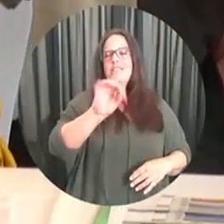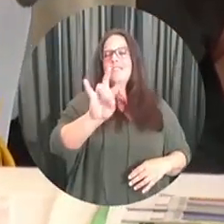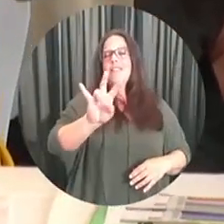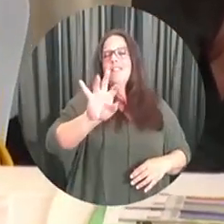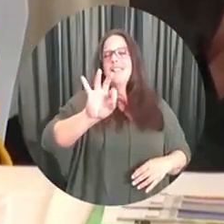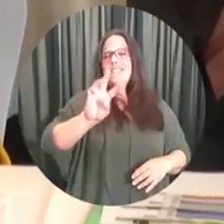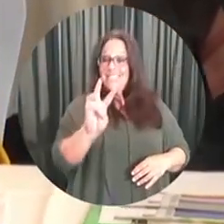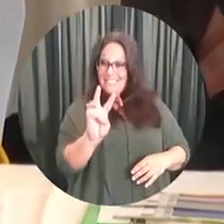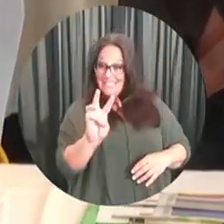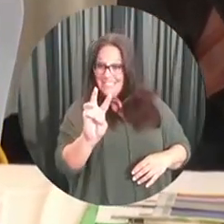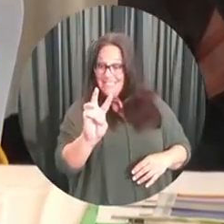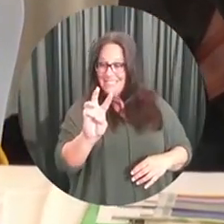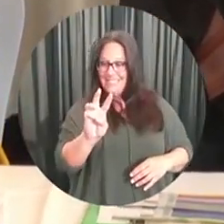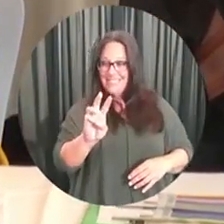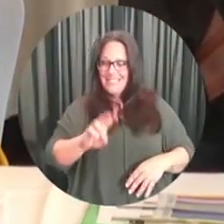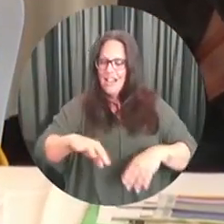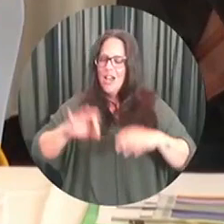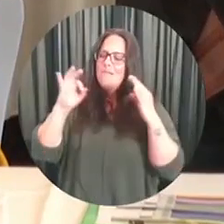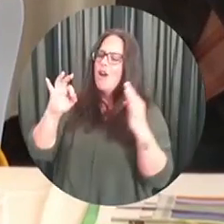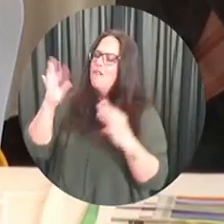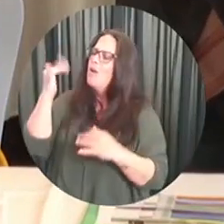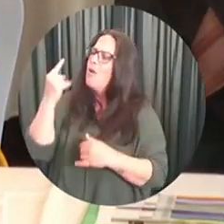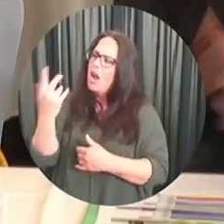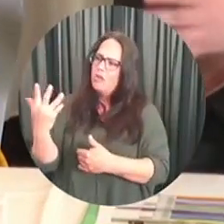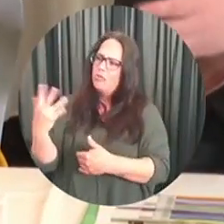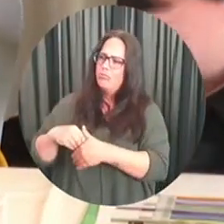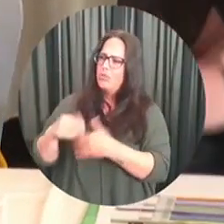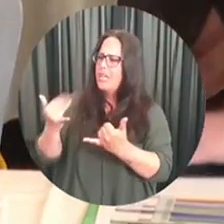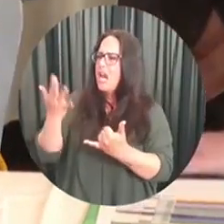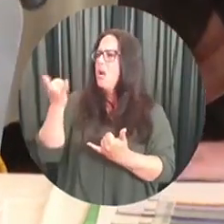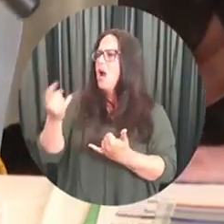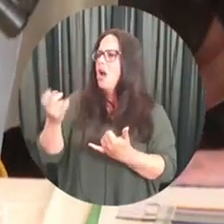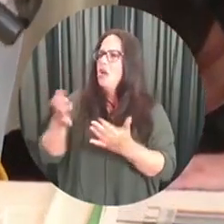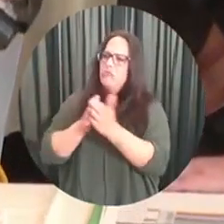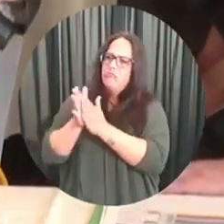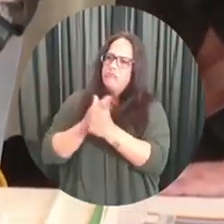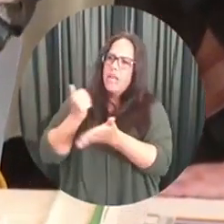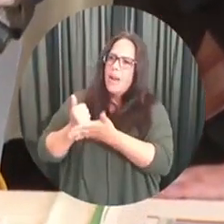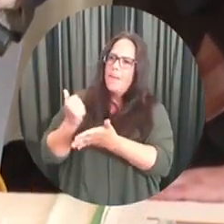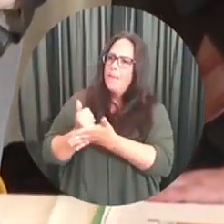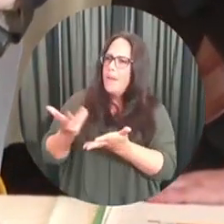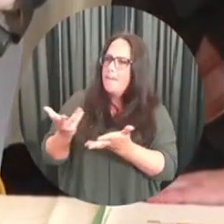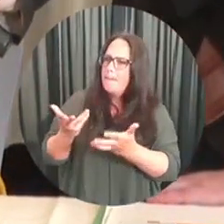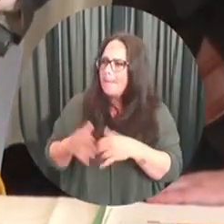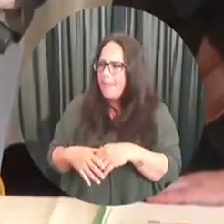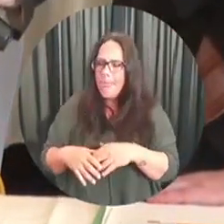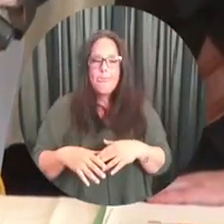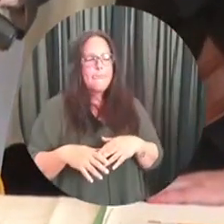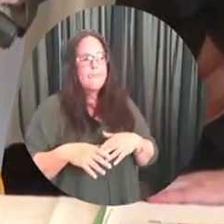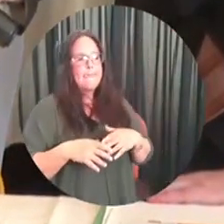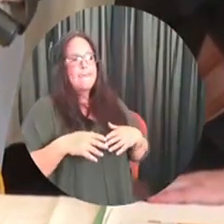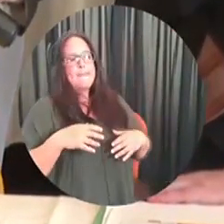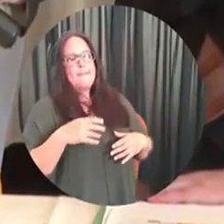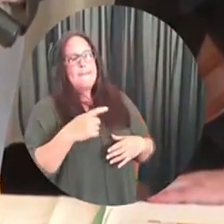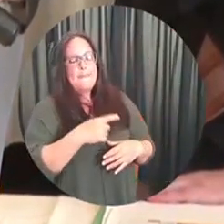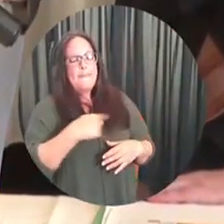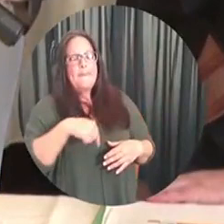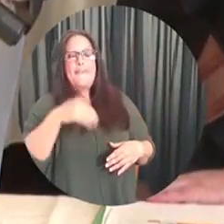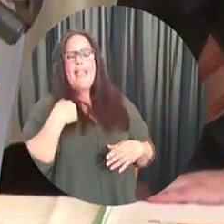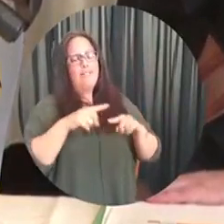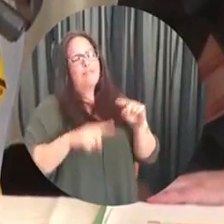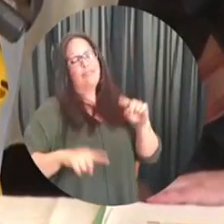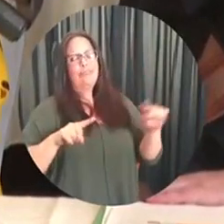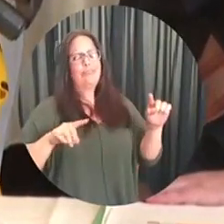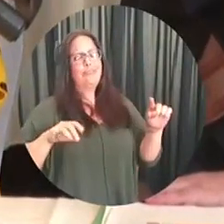304-295-0796. Perfect. And why are you here today? You know, what makes you want to help out the Wood County Society? They have all kinds of benefits